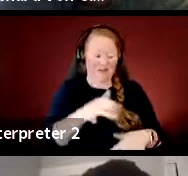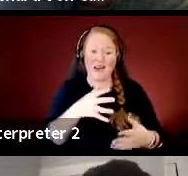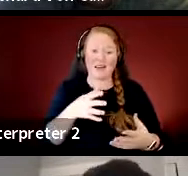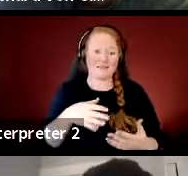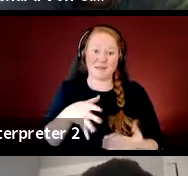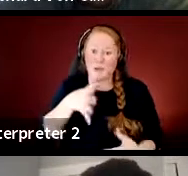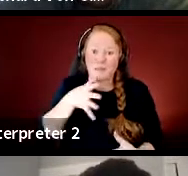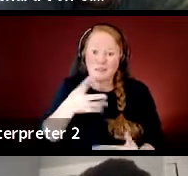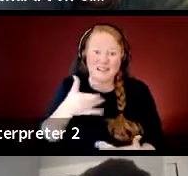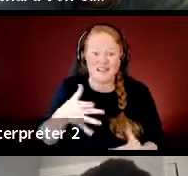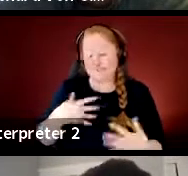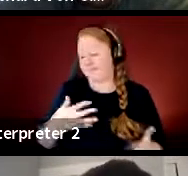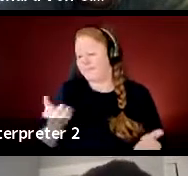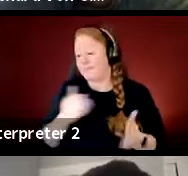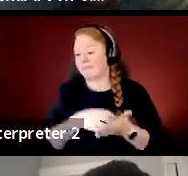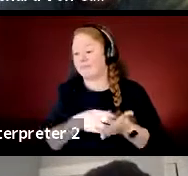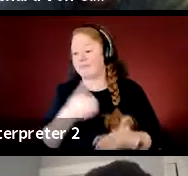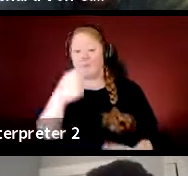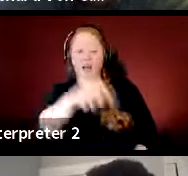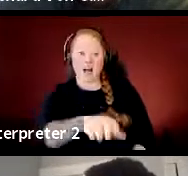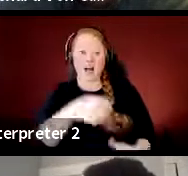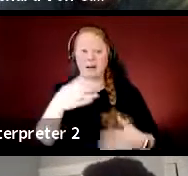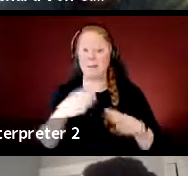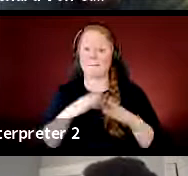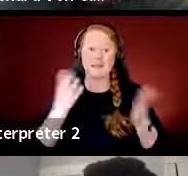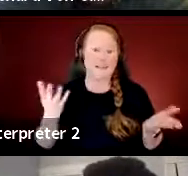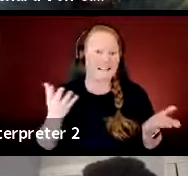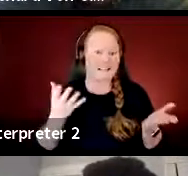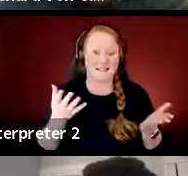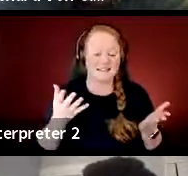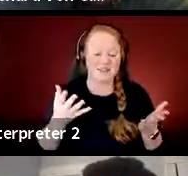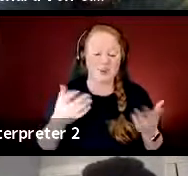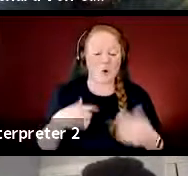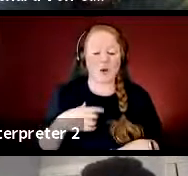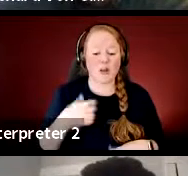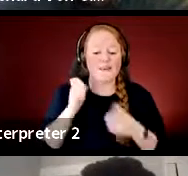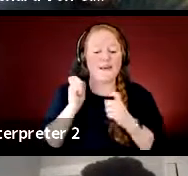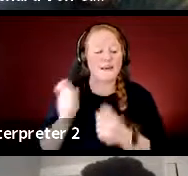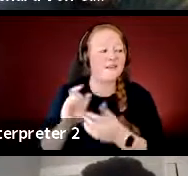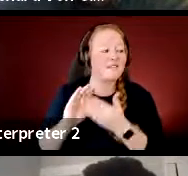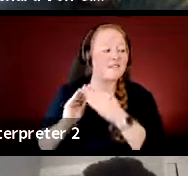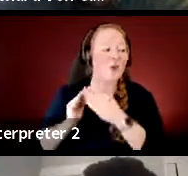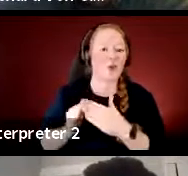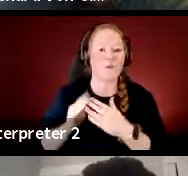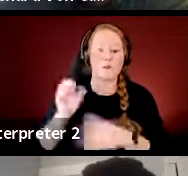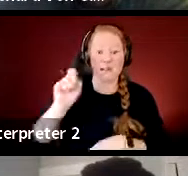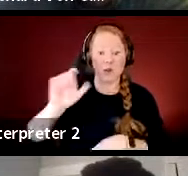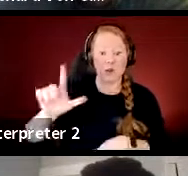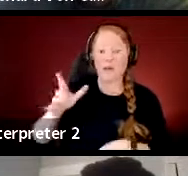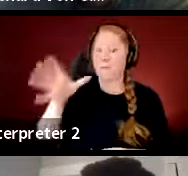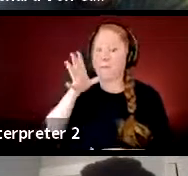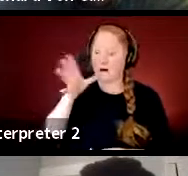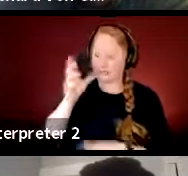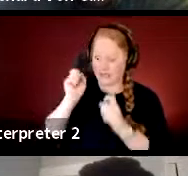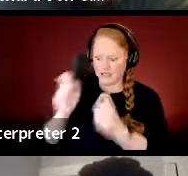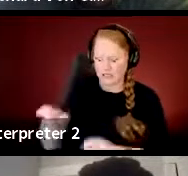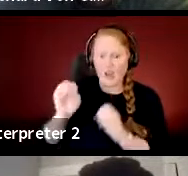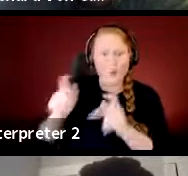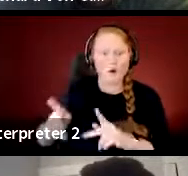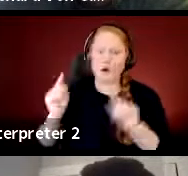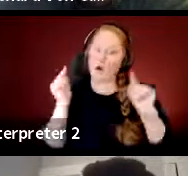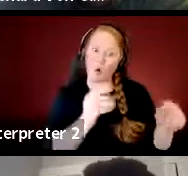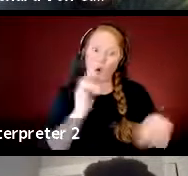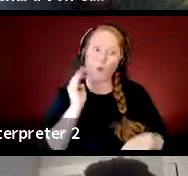The Stimulus Direct Relief Fund gives the city of St. Louis the opportunity to support our moms to get back to work and to make it through this very difficult